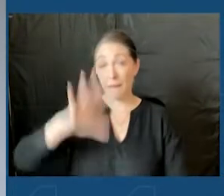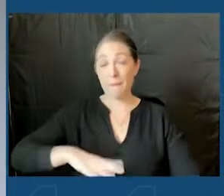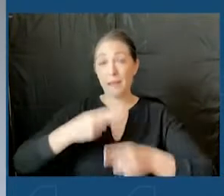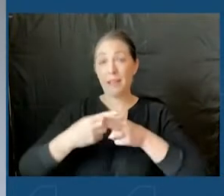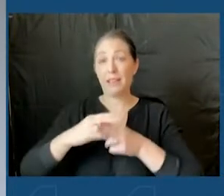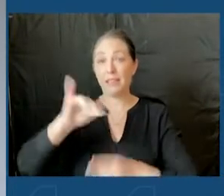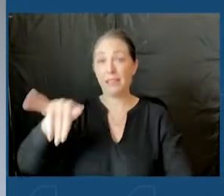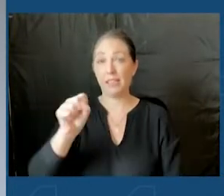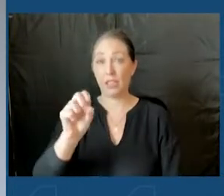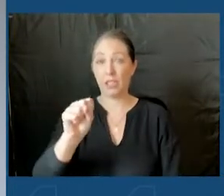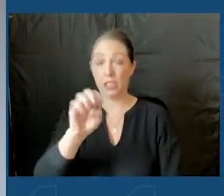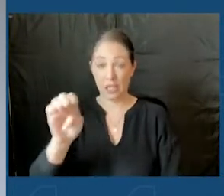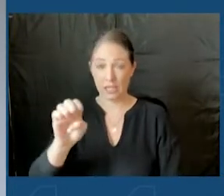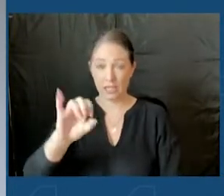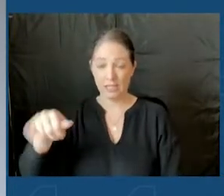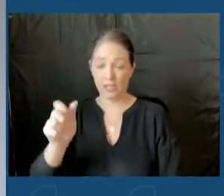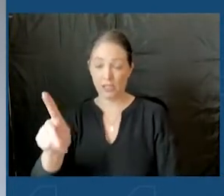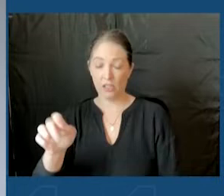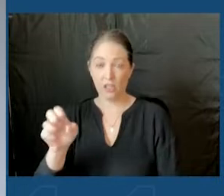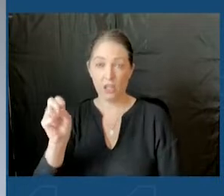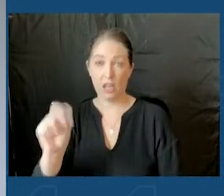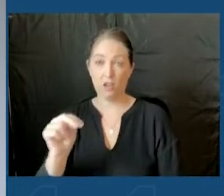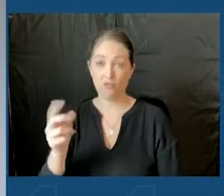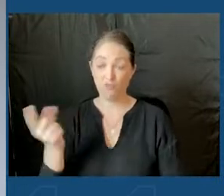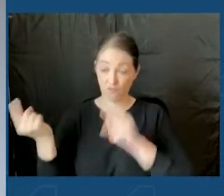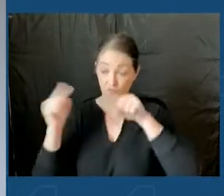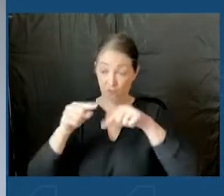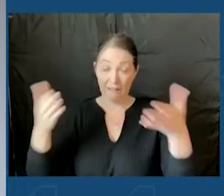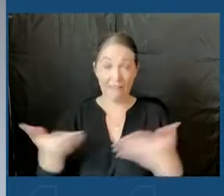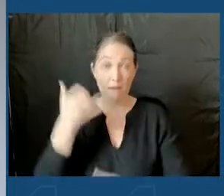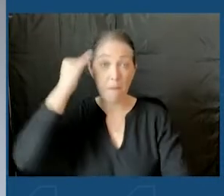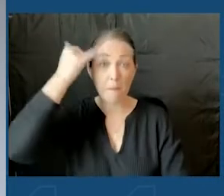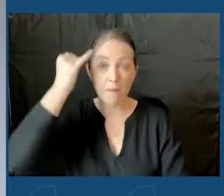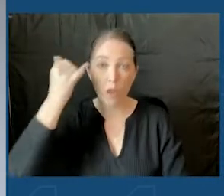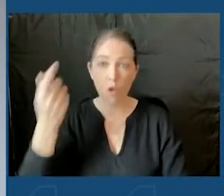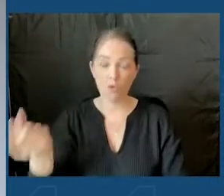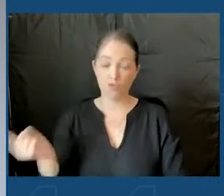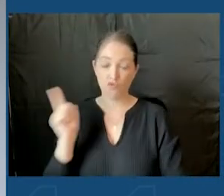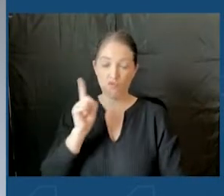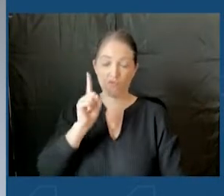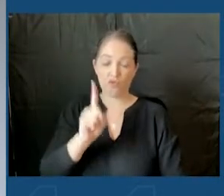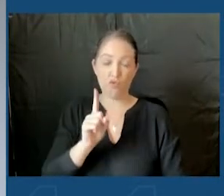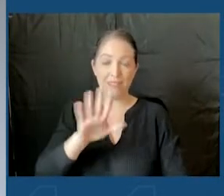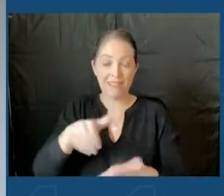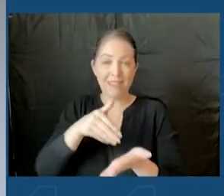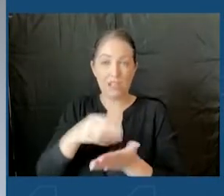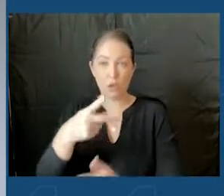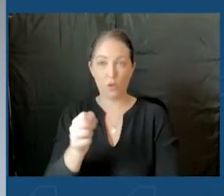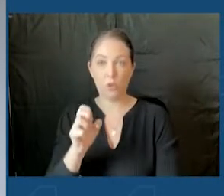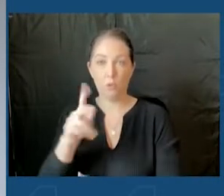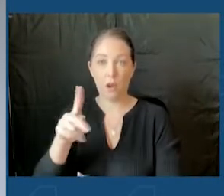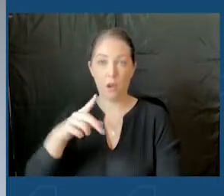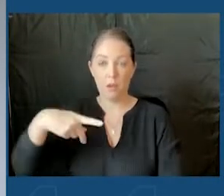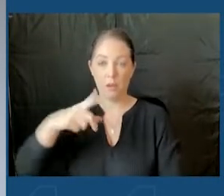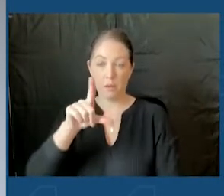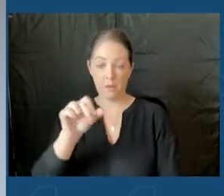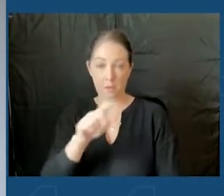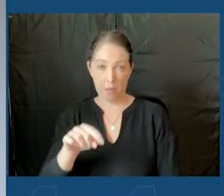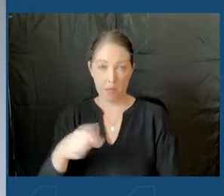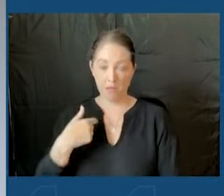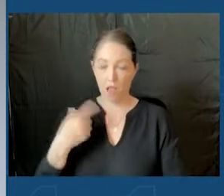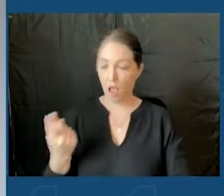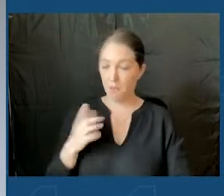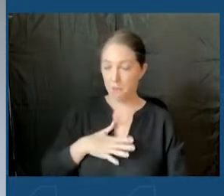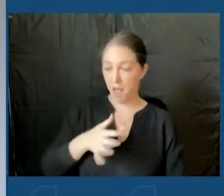Jesse Jackson who came to the city of Buffalo. He stood in Central Park Plaza as I stood next to my mother, and he